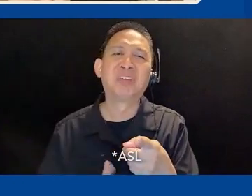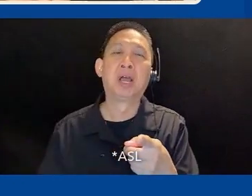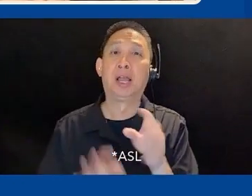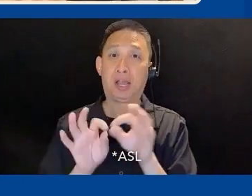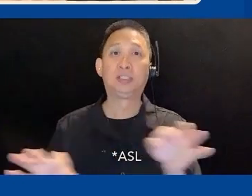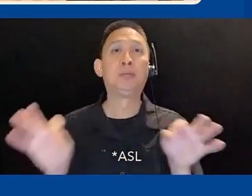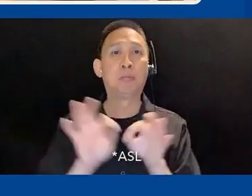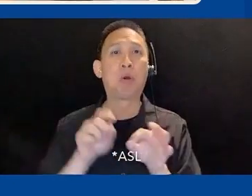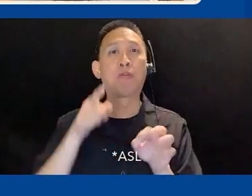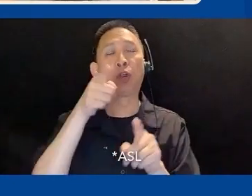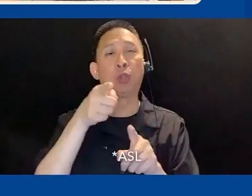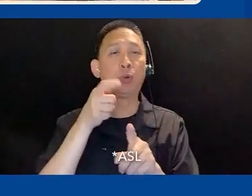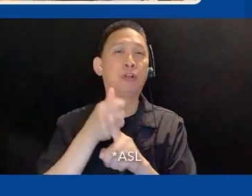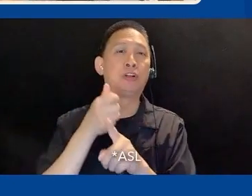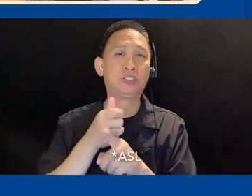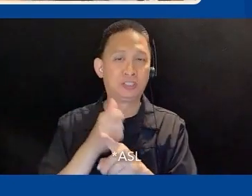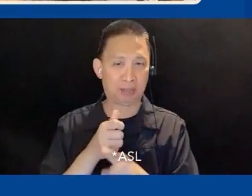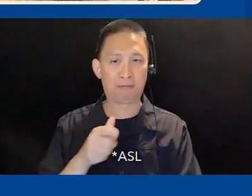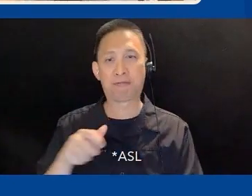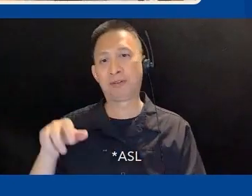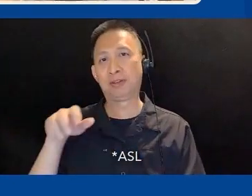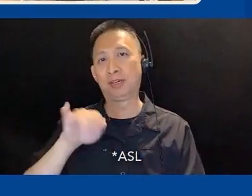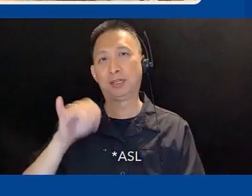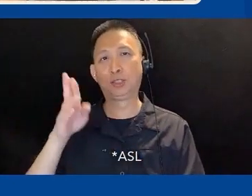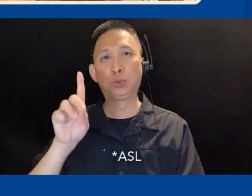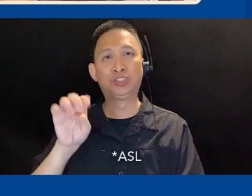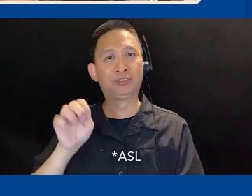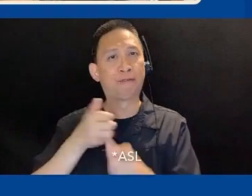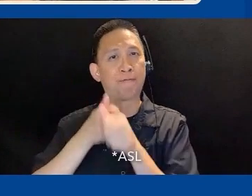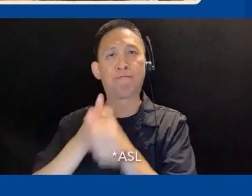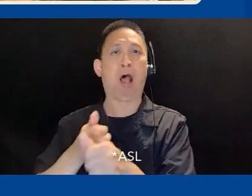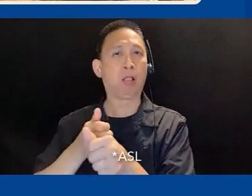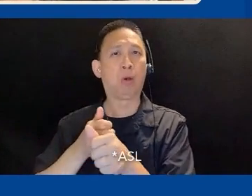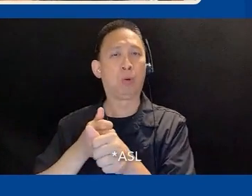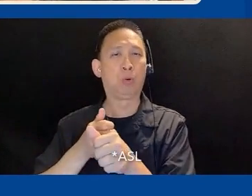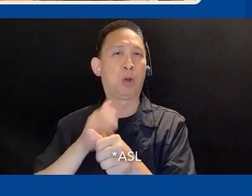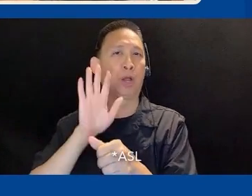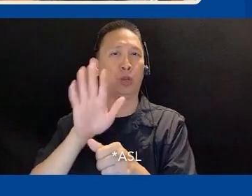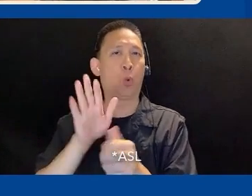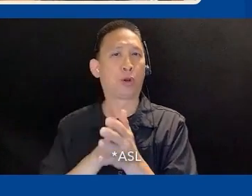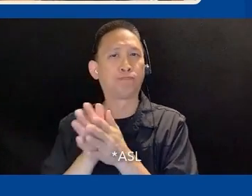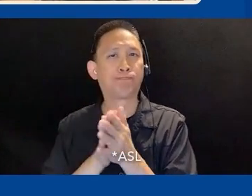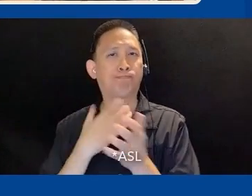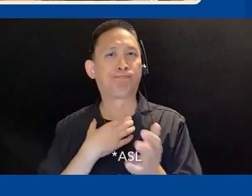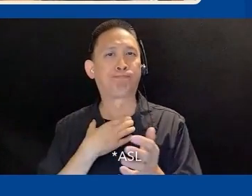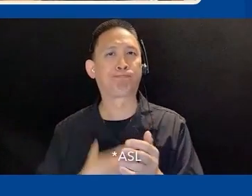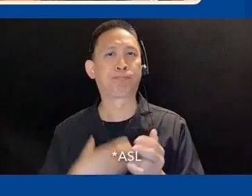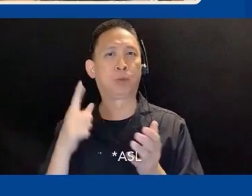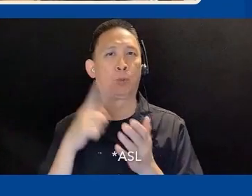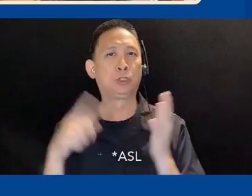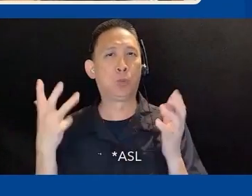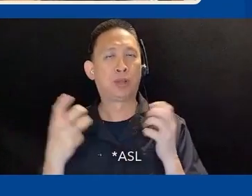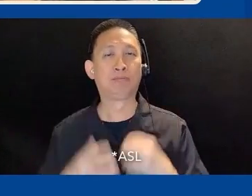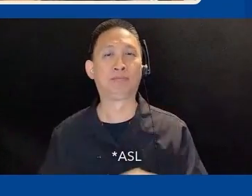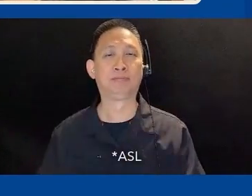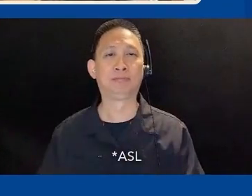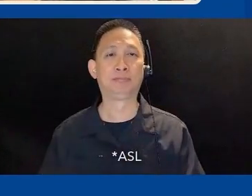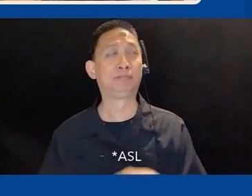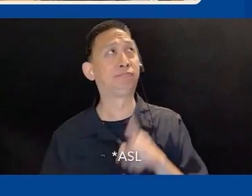you. Sammy or Razi, I don't know if you have any other like